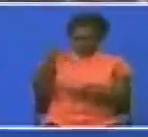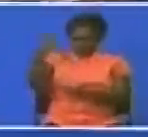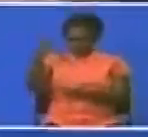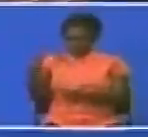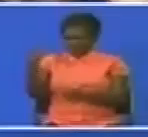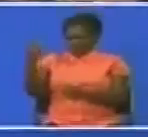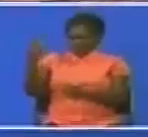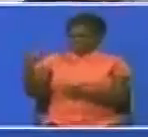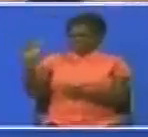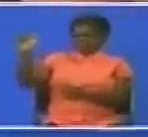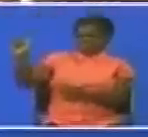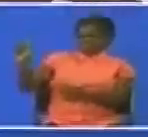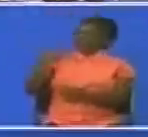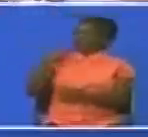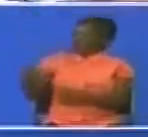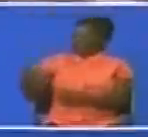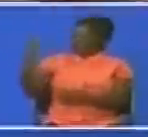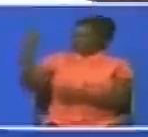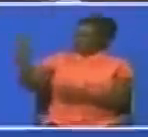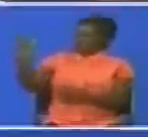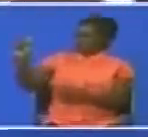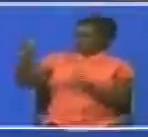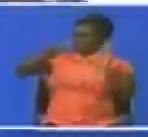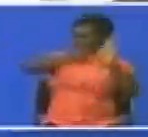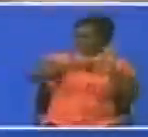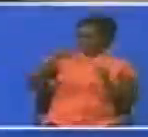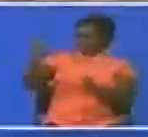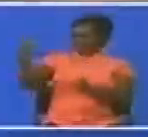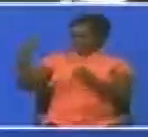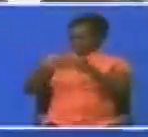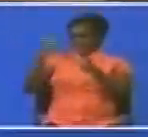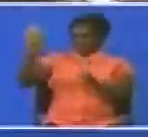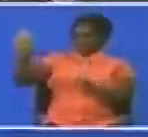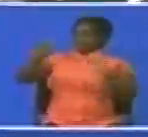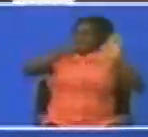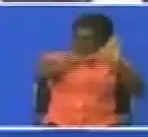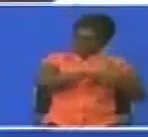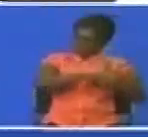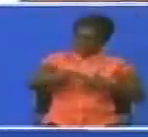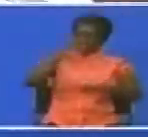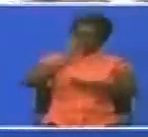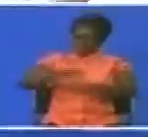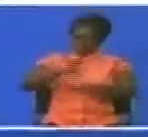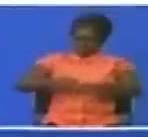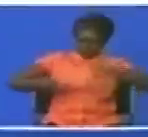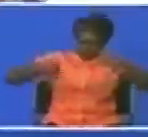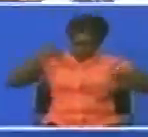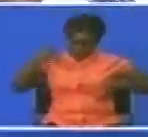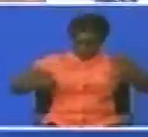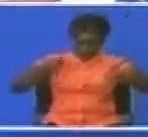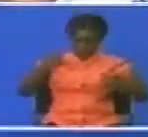A's, 104 A minuses, 58 B plus is a reason for them to be in good cheer, an aggregate